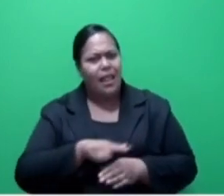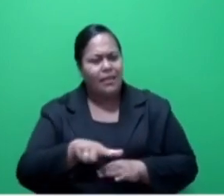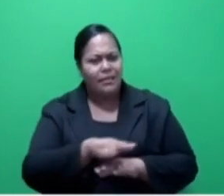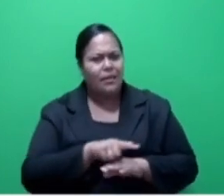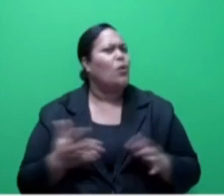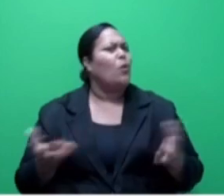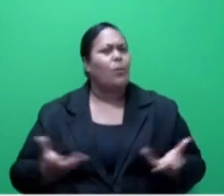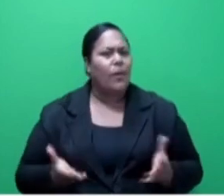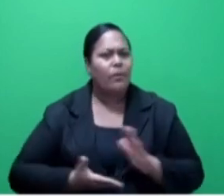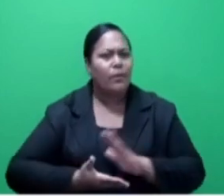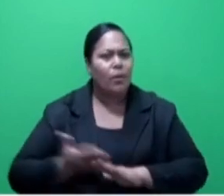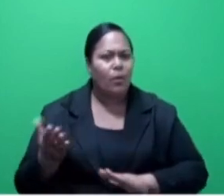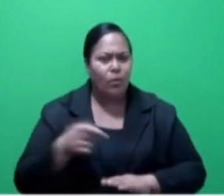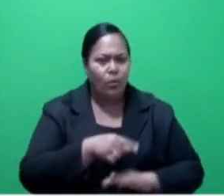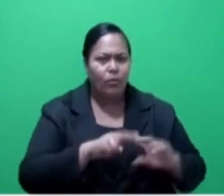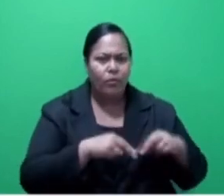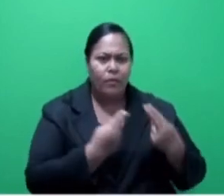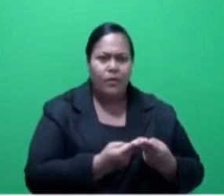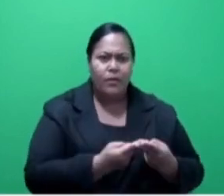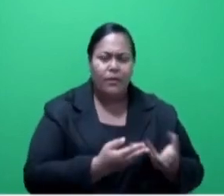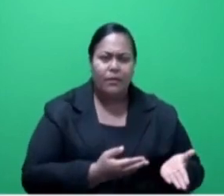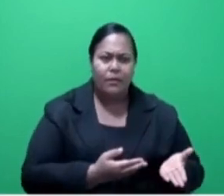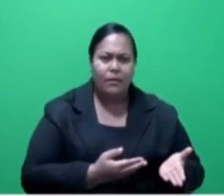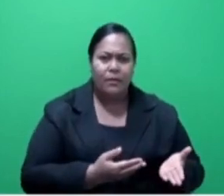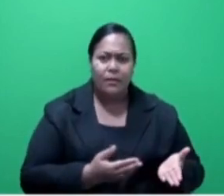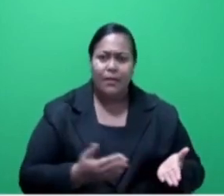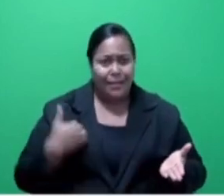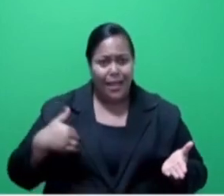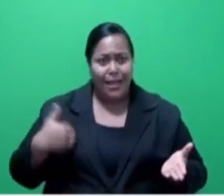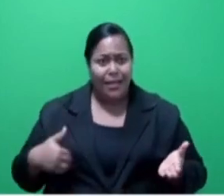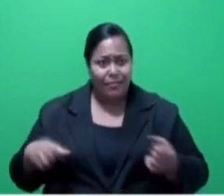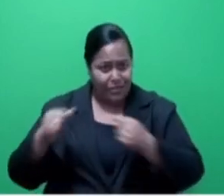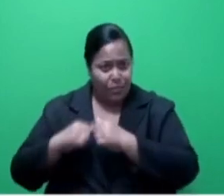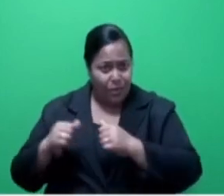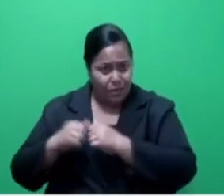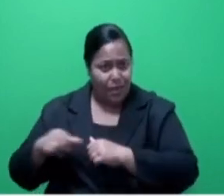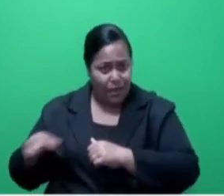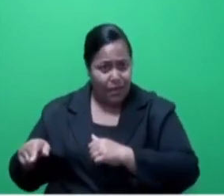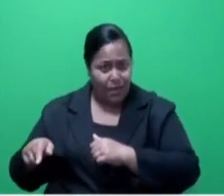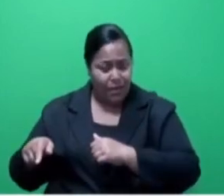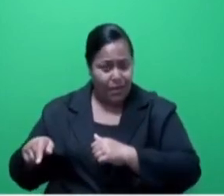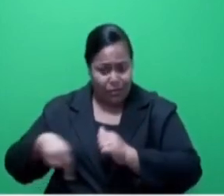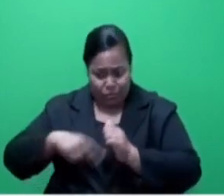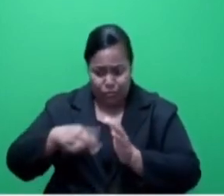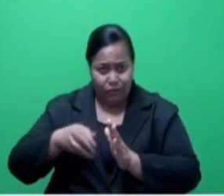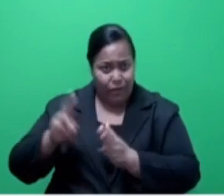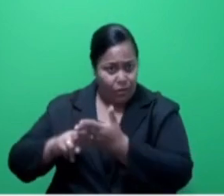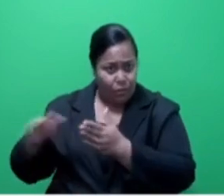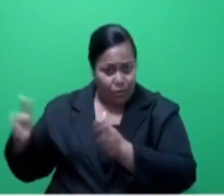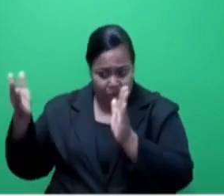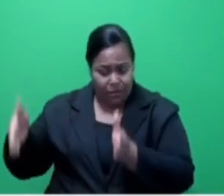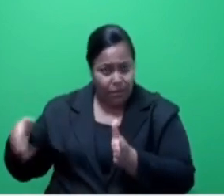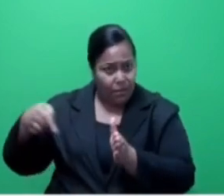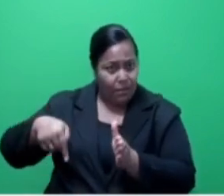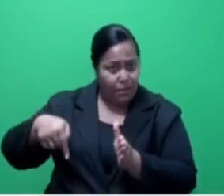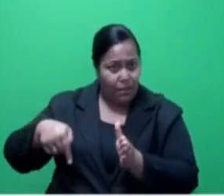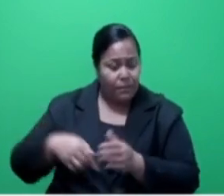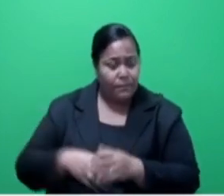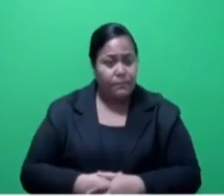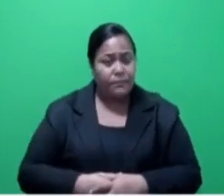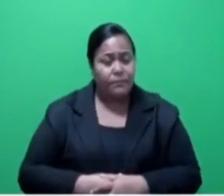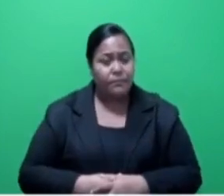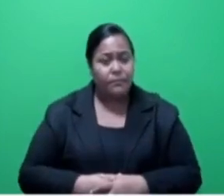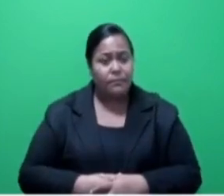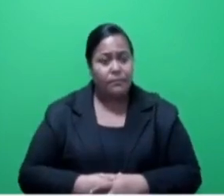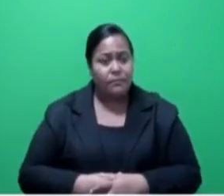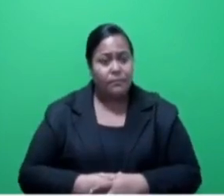will they go? They're going to live in some squat area between the Sori and Suva? That's precisely what happened when they did 50% of the leases